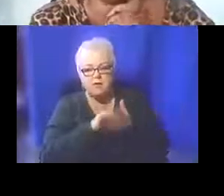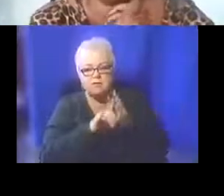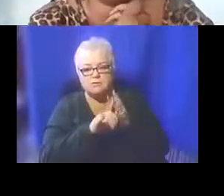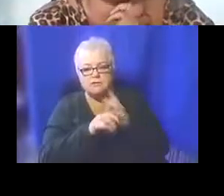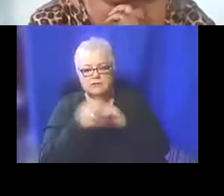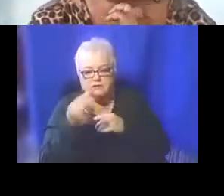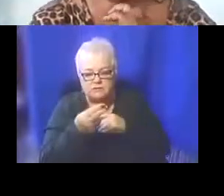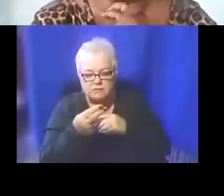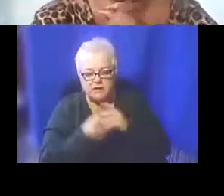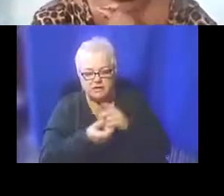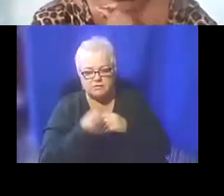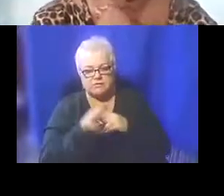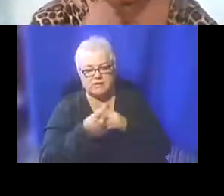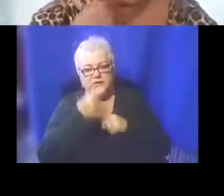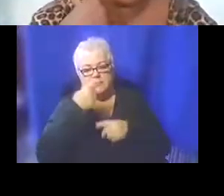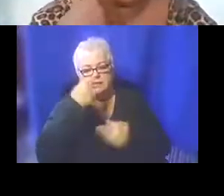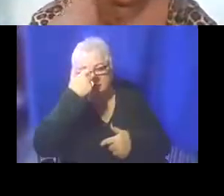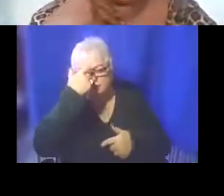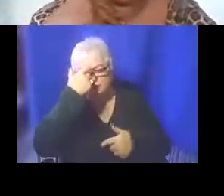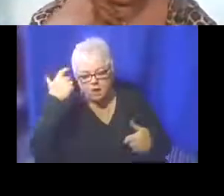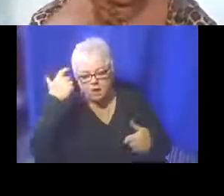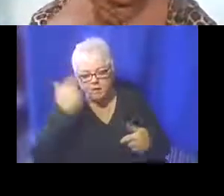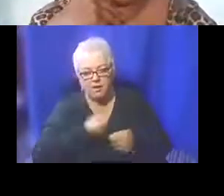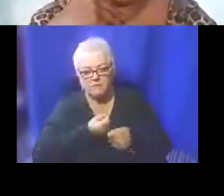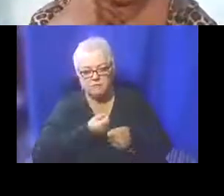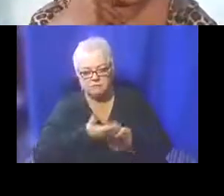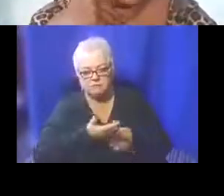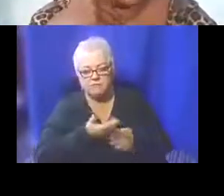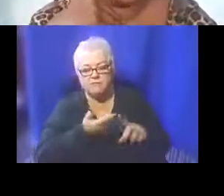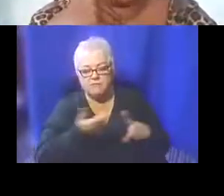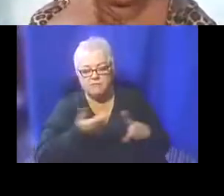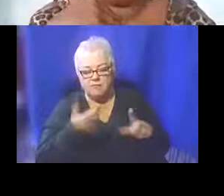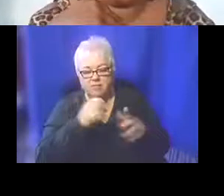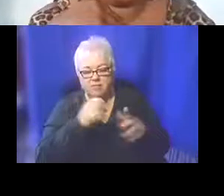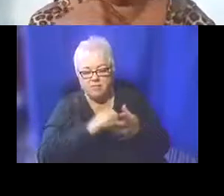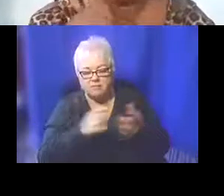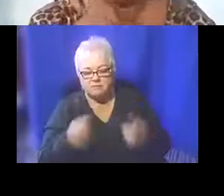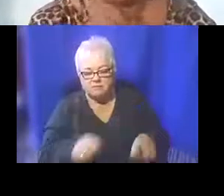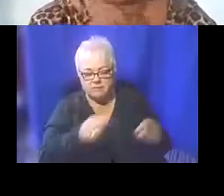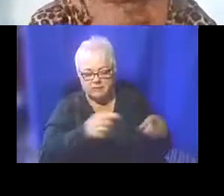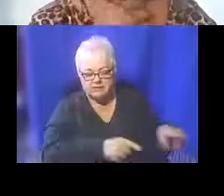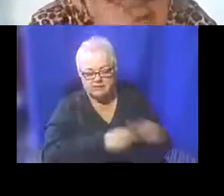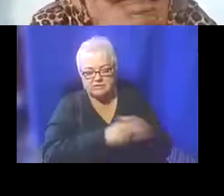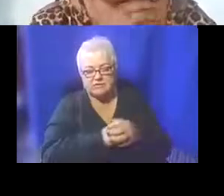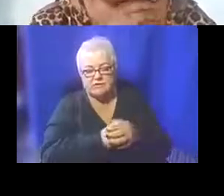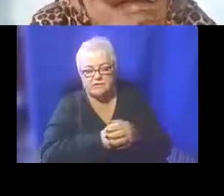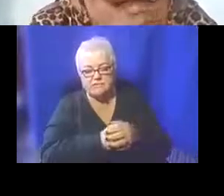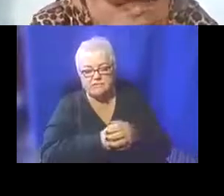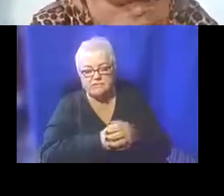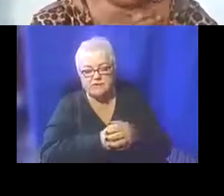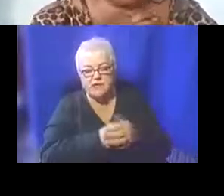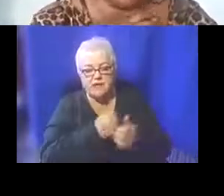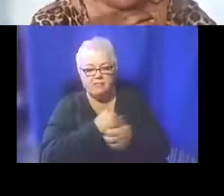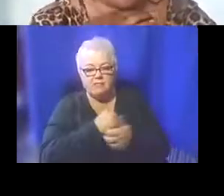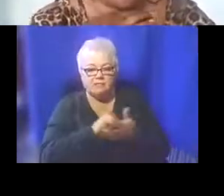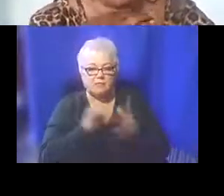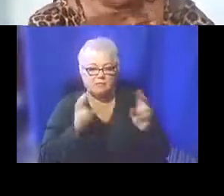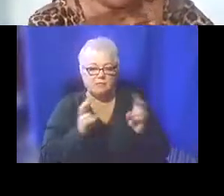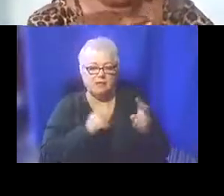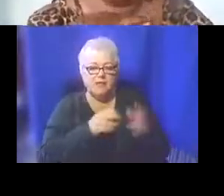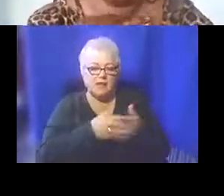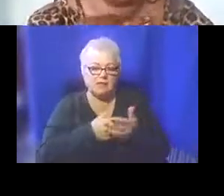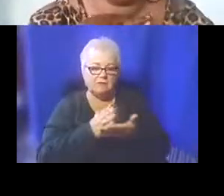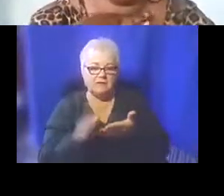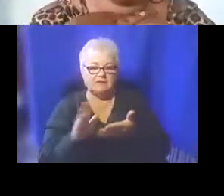and understand the trauma that might have resulted from those incidents is really important. And I love this quote here: "To be anti-racist